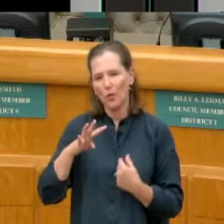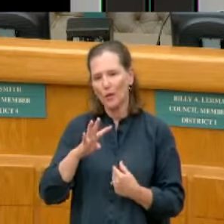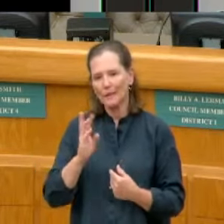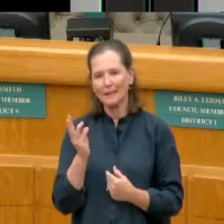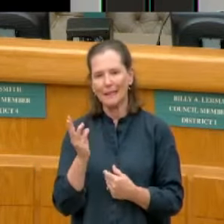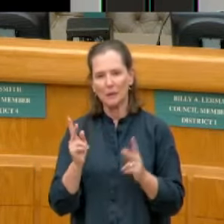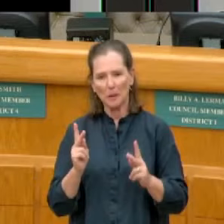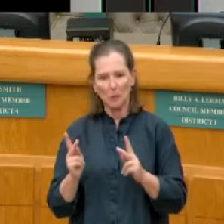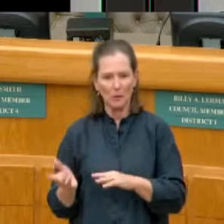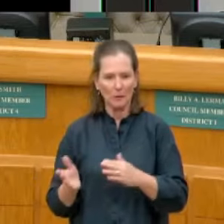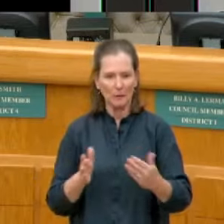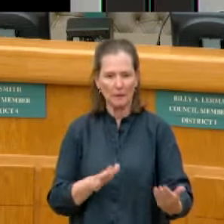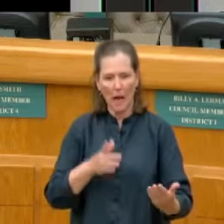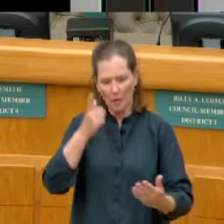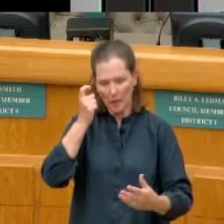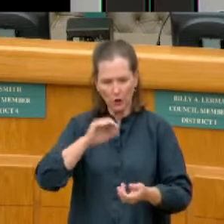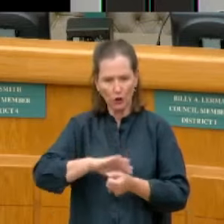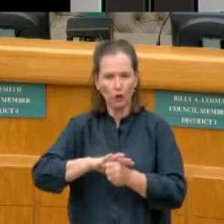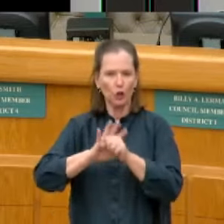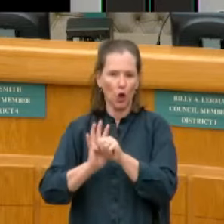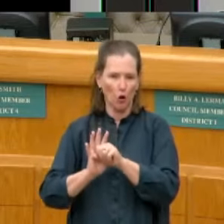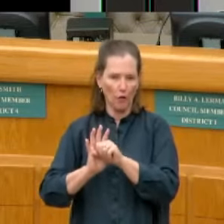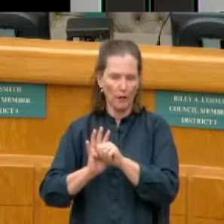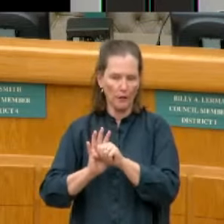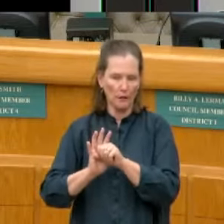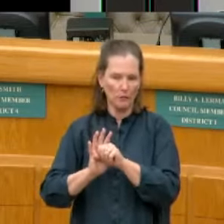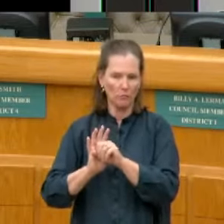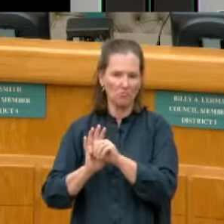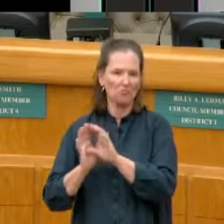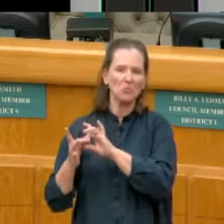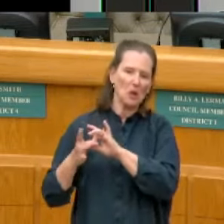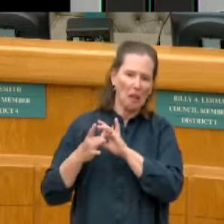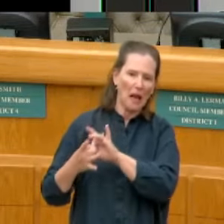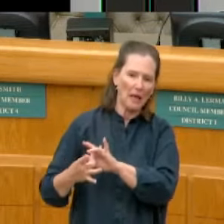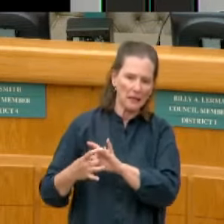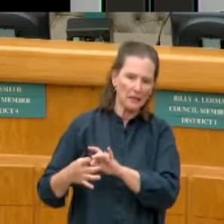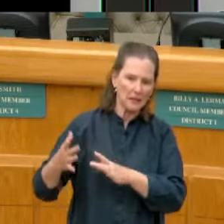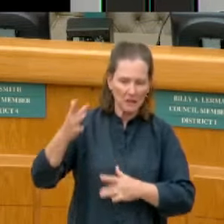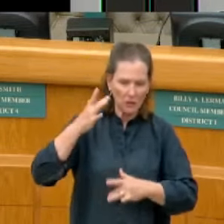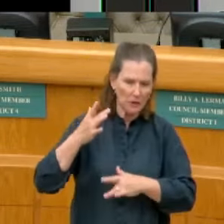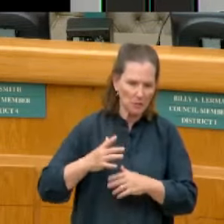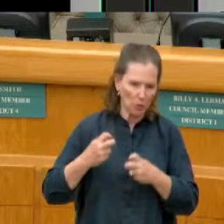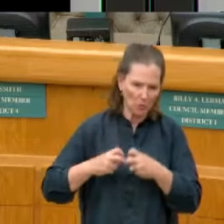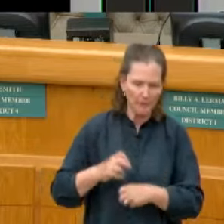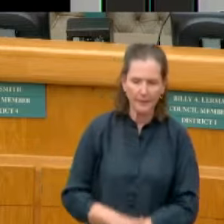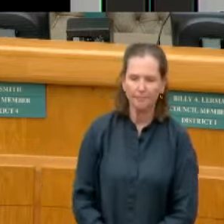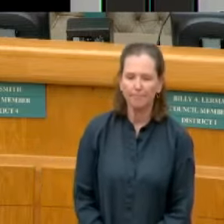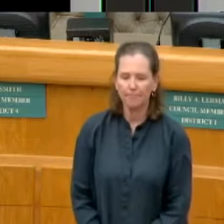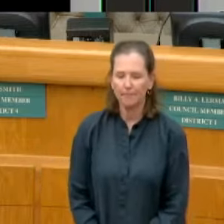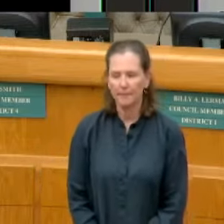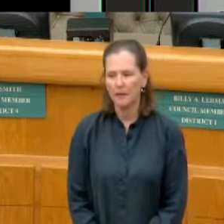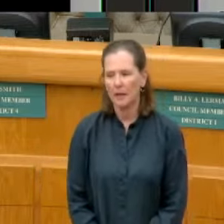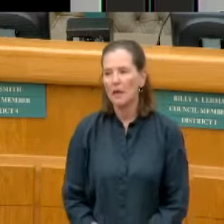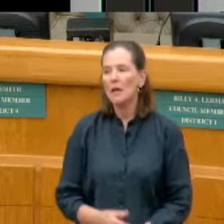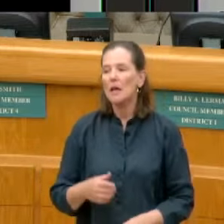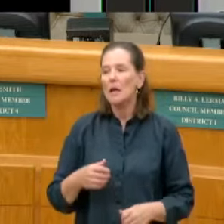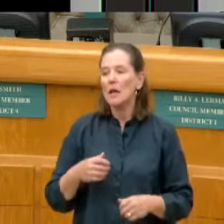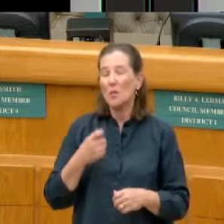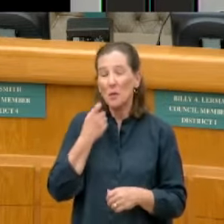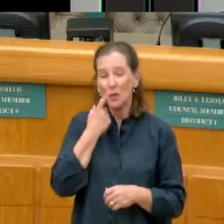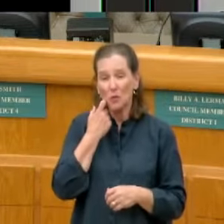that have died due to COVID-19 or COVID-19 related problems. The last 3 days